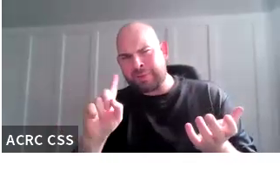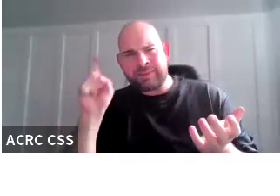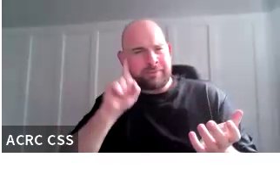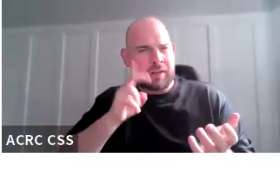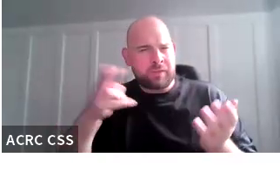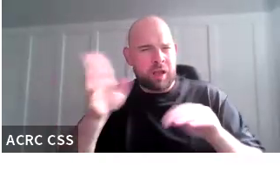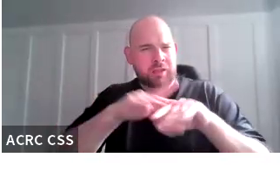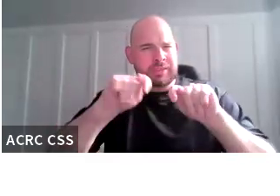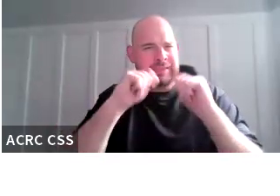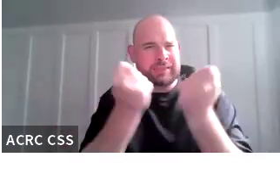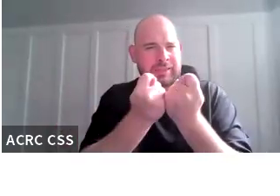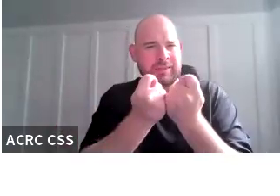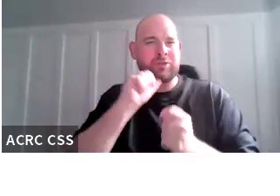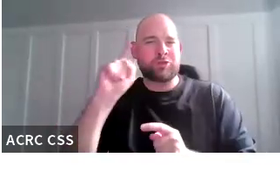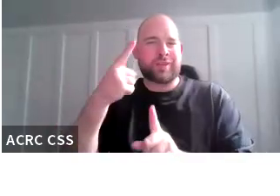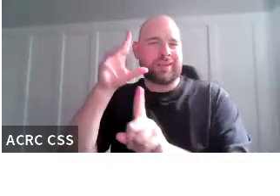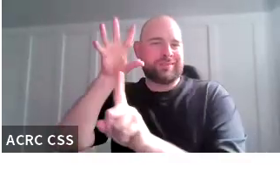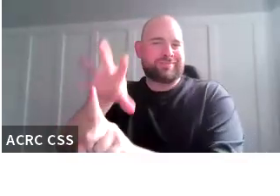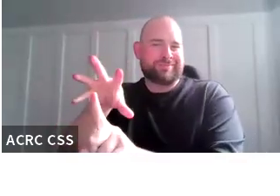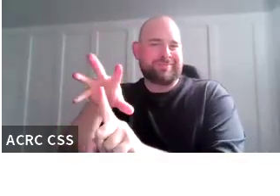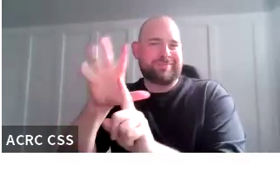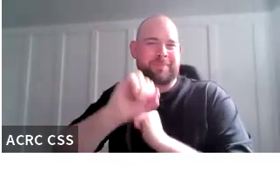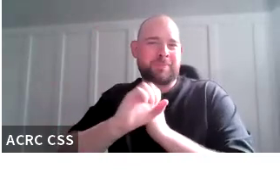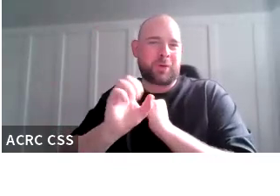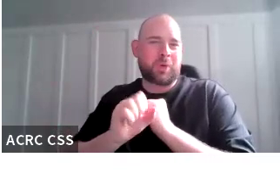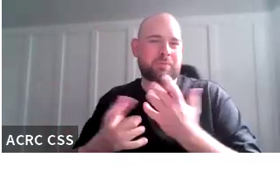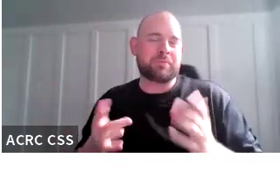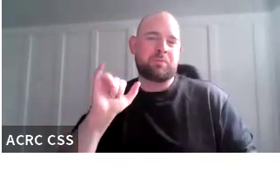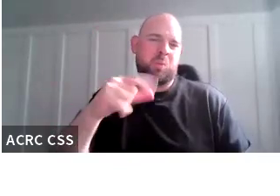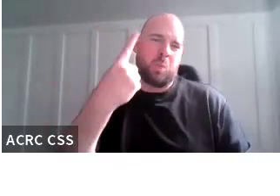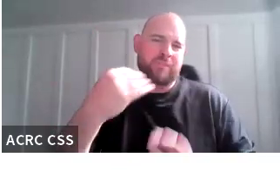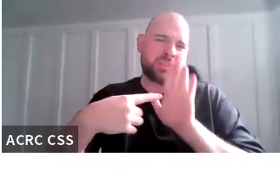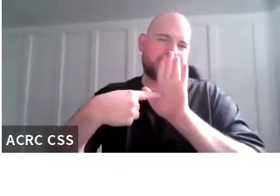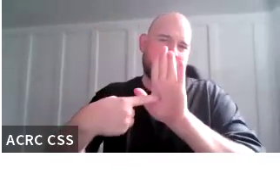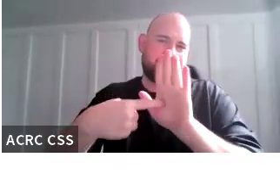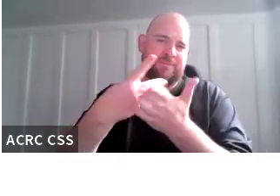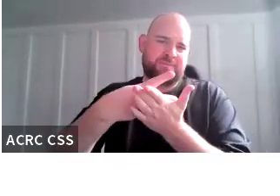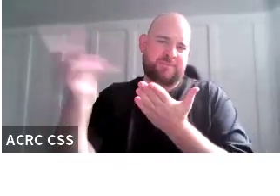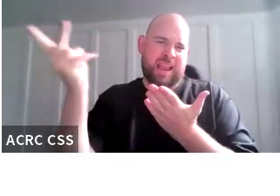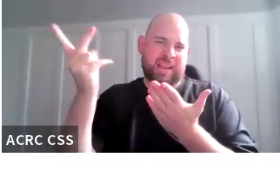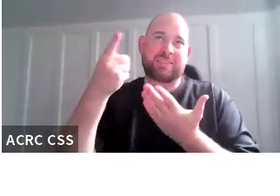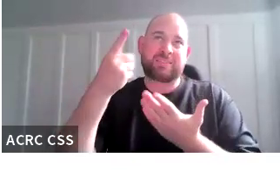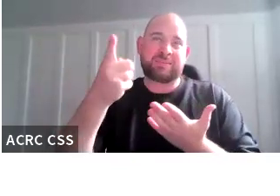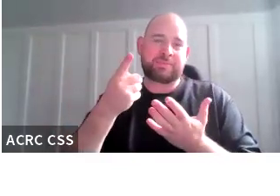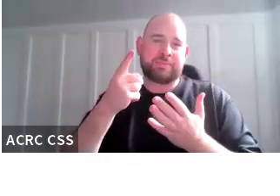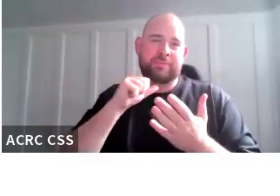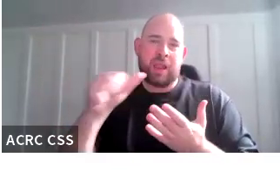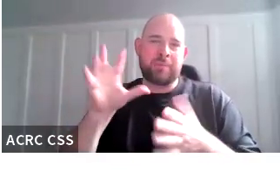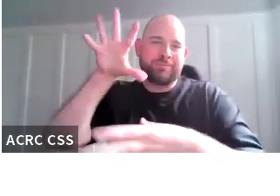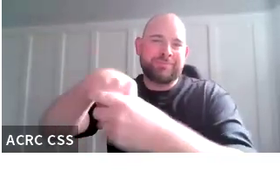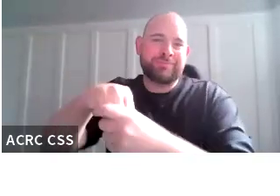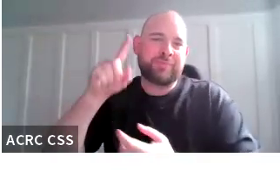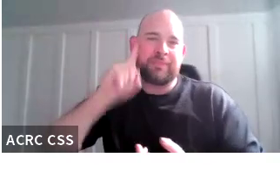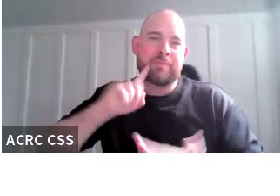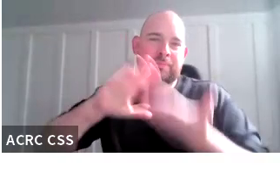participate with this project, and they asked deaf people to be the model of the sign language gloves, but there were no deaf people on the development